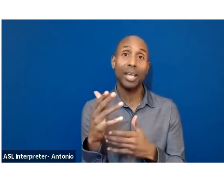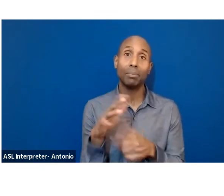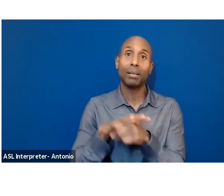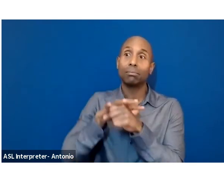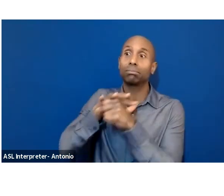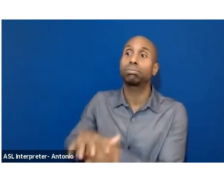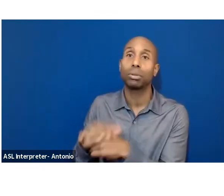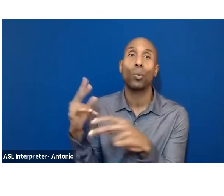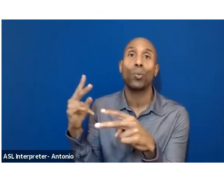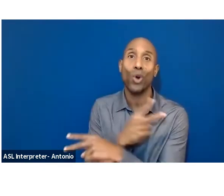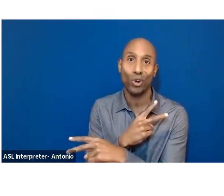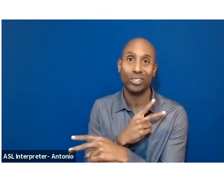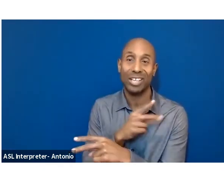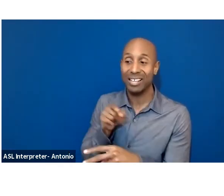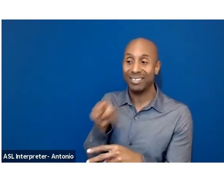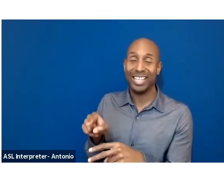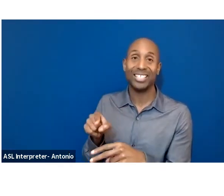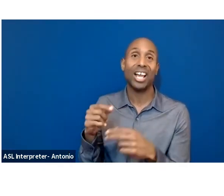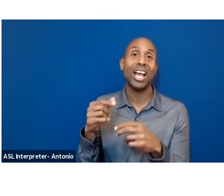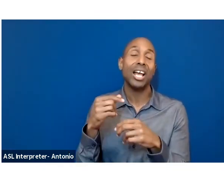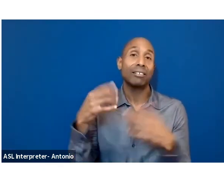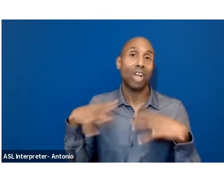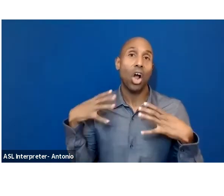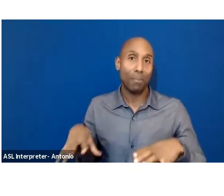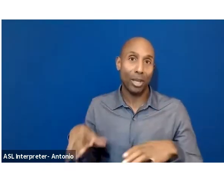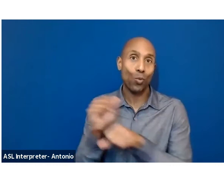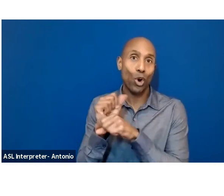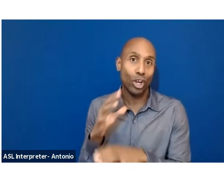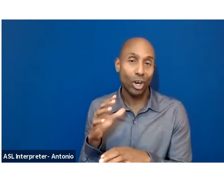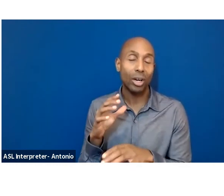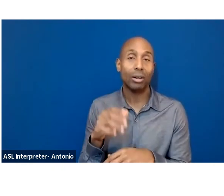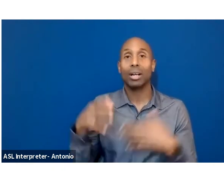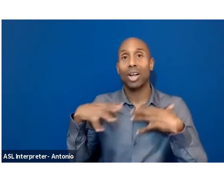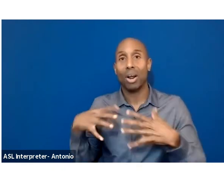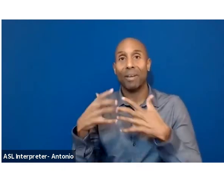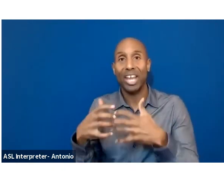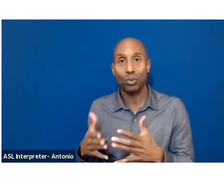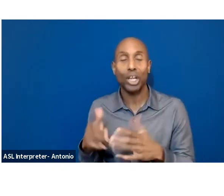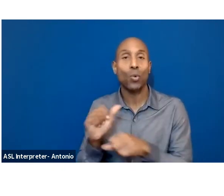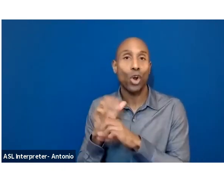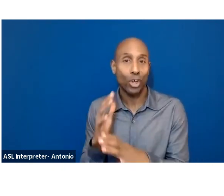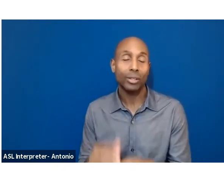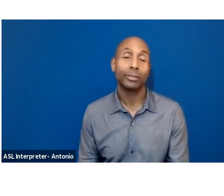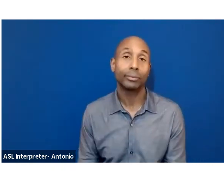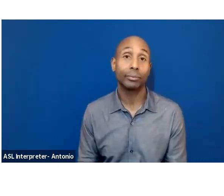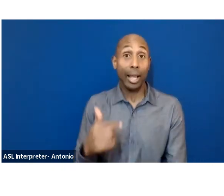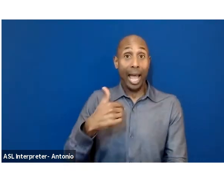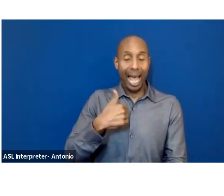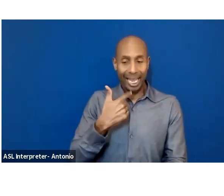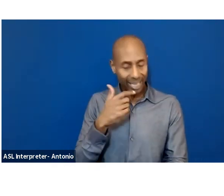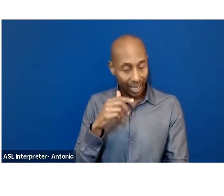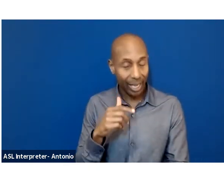workers writ large, right? And so, the idea for me is always listen to garment workers, listen to labor